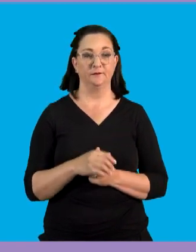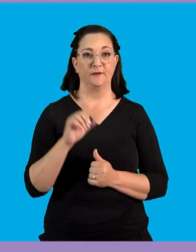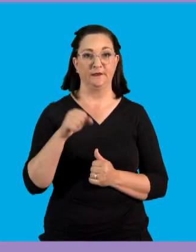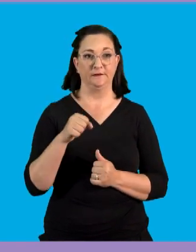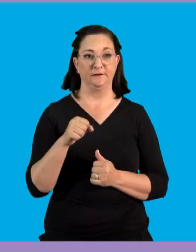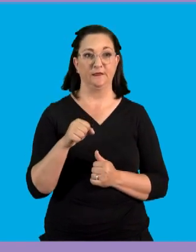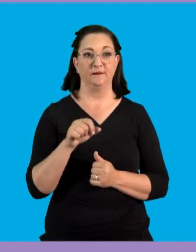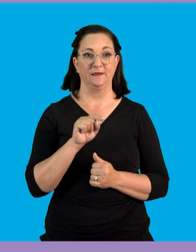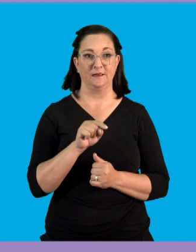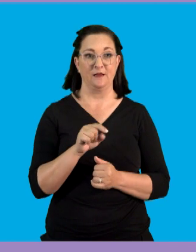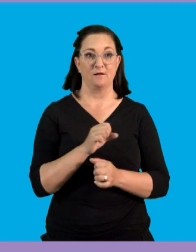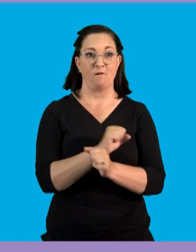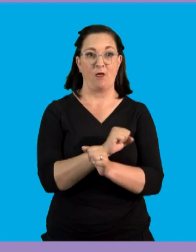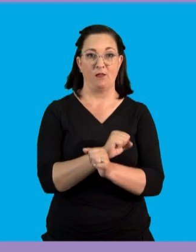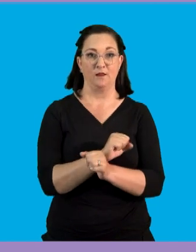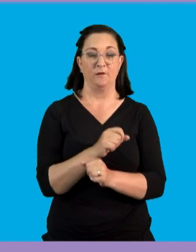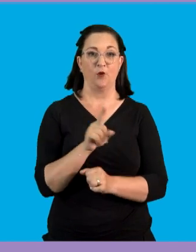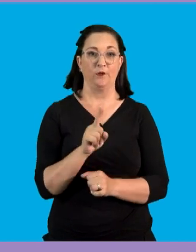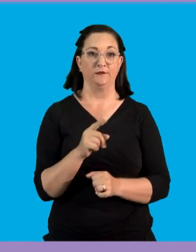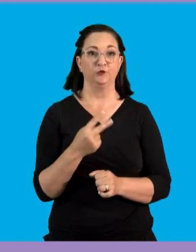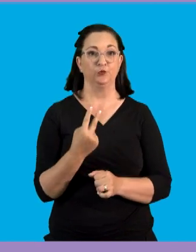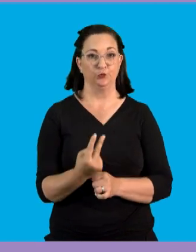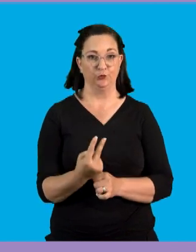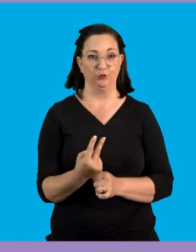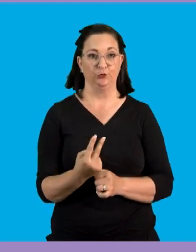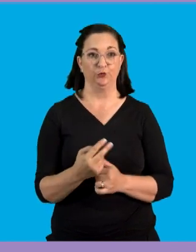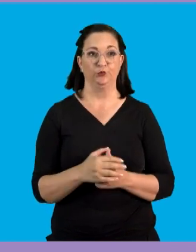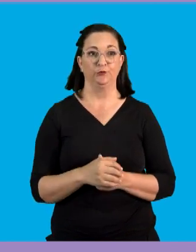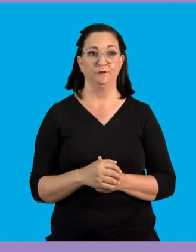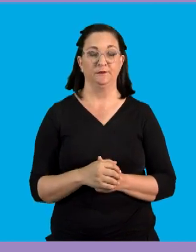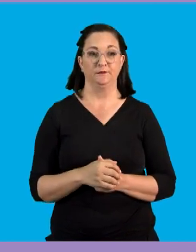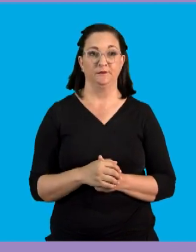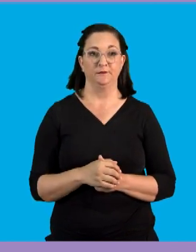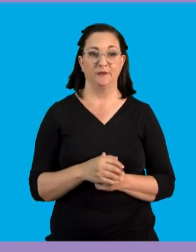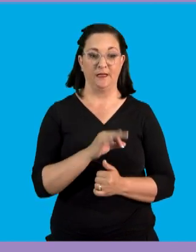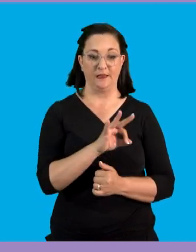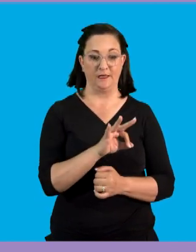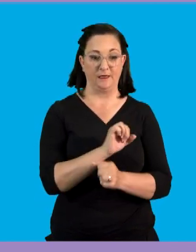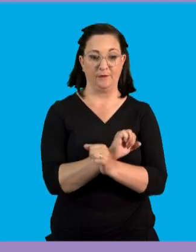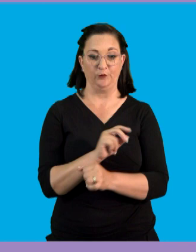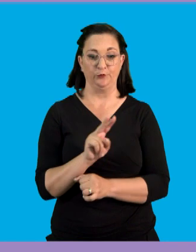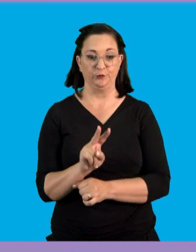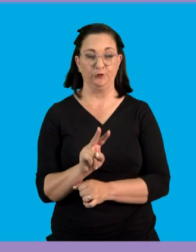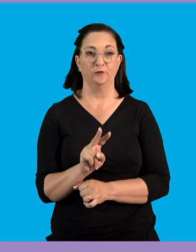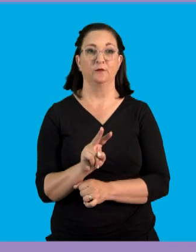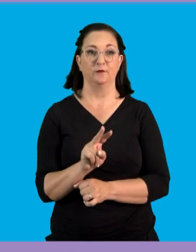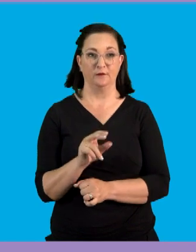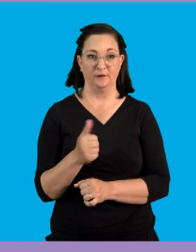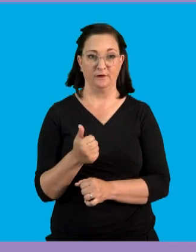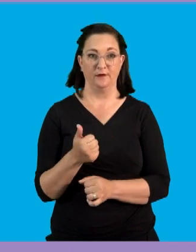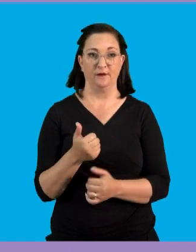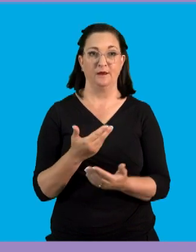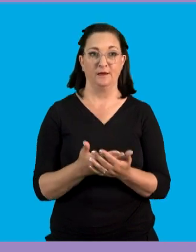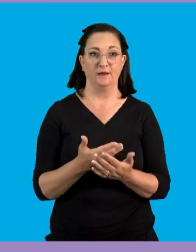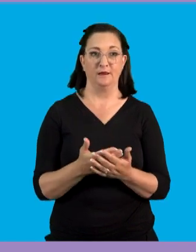6? Yes, we are going to multiply the denominator by 2, because 3 multiplied by